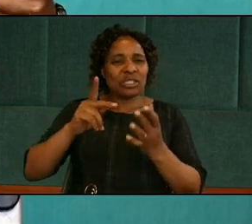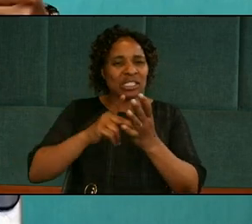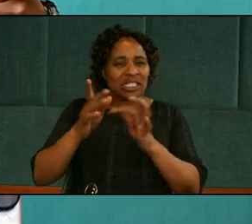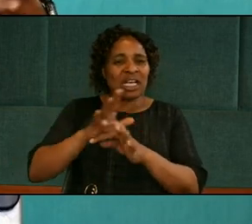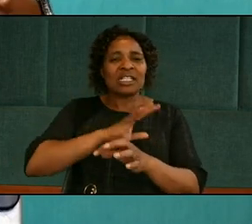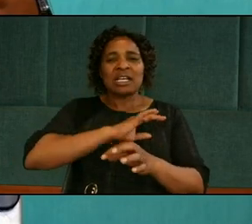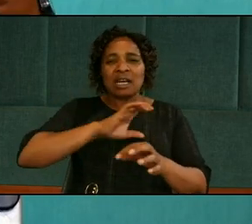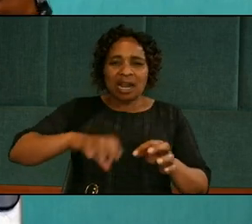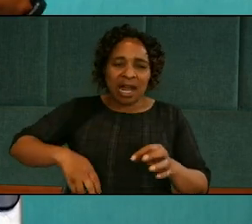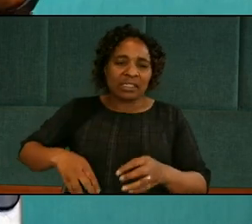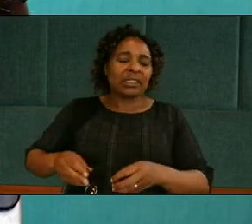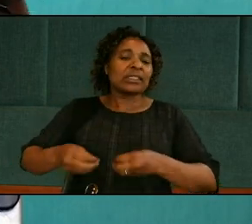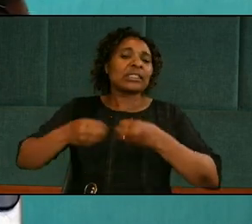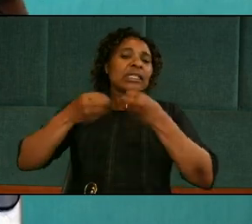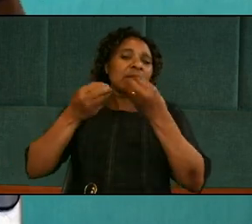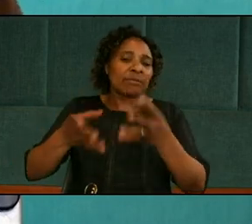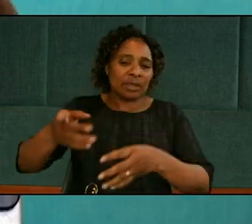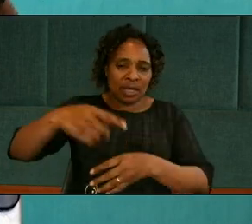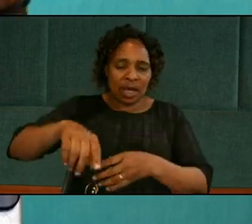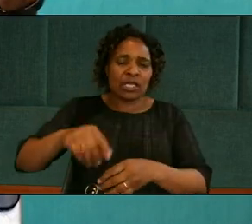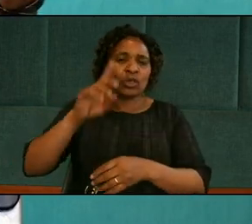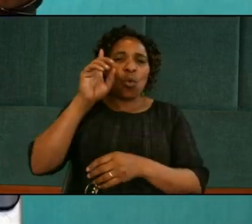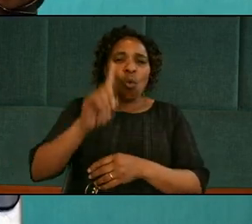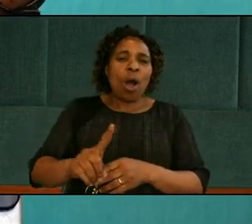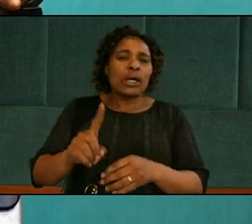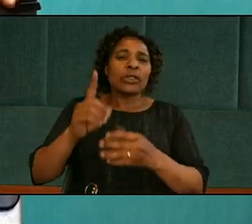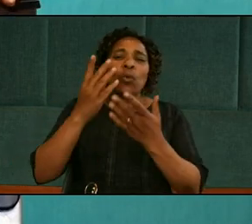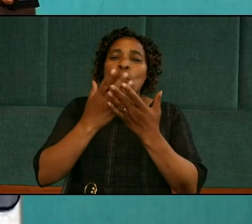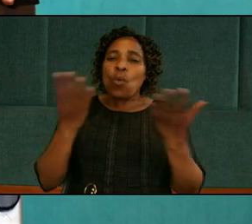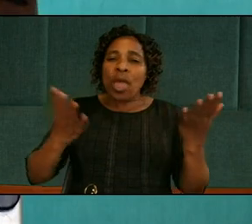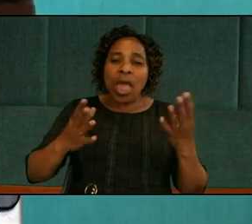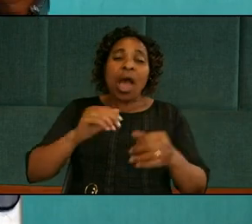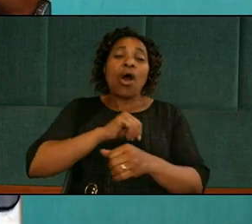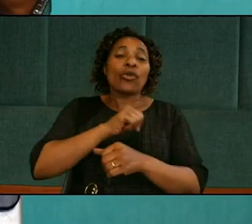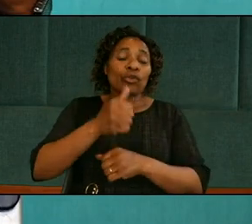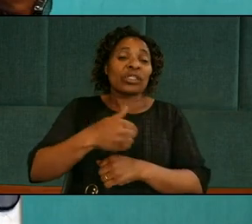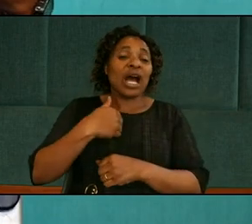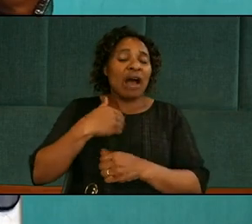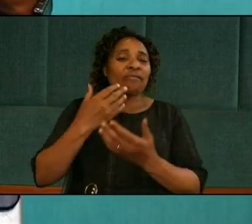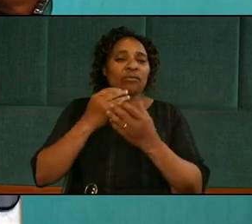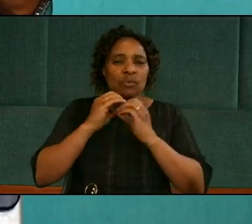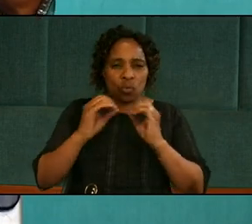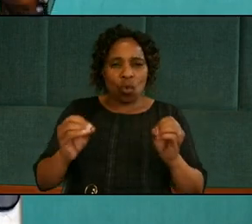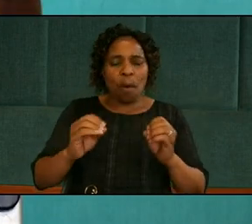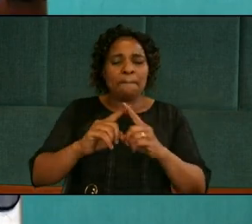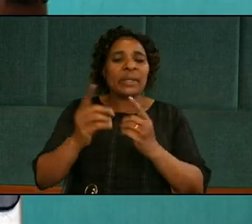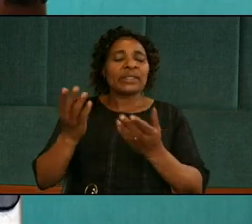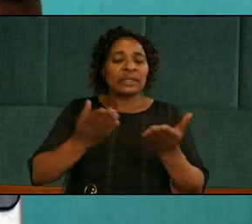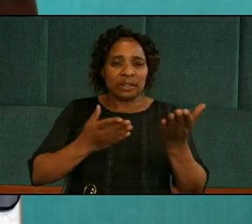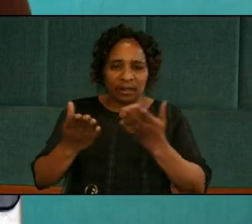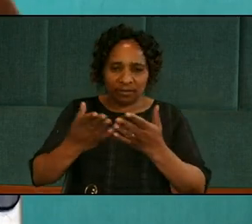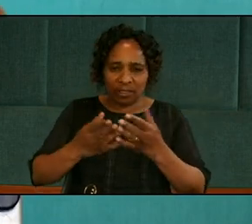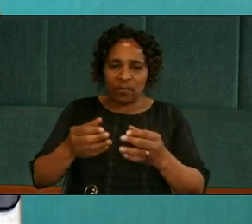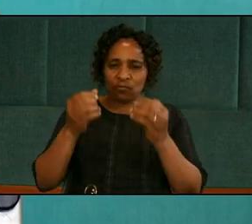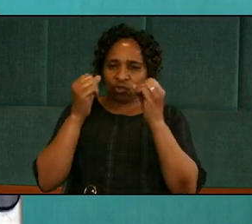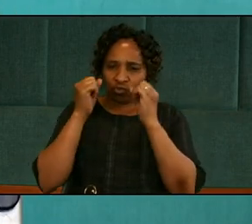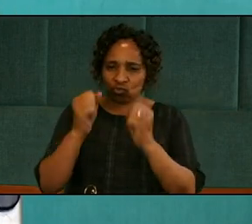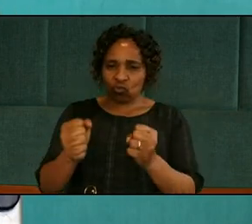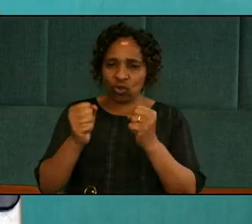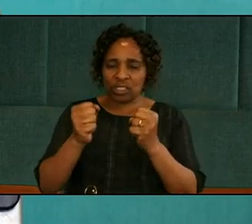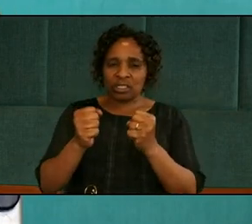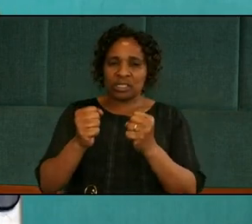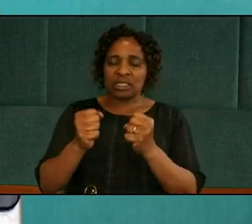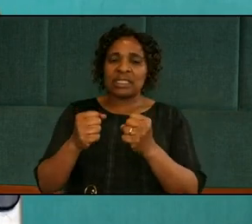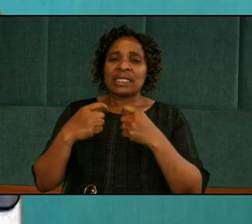up is one where there is no authority, but service, you know, and the strong bear the infirmities of the